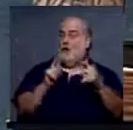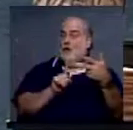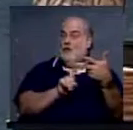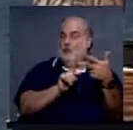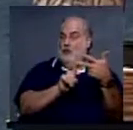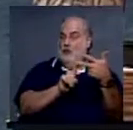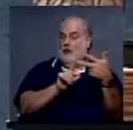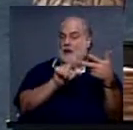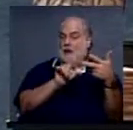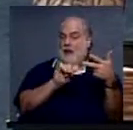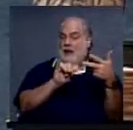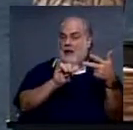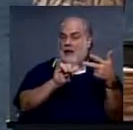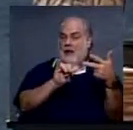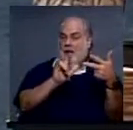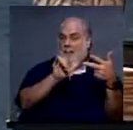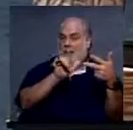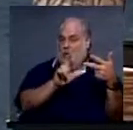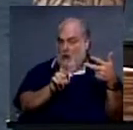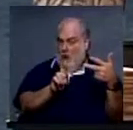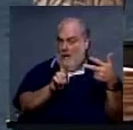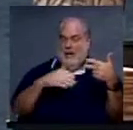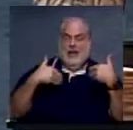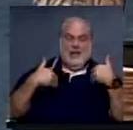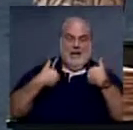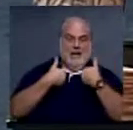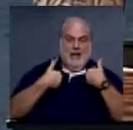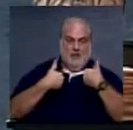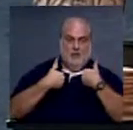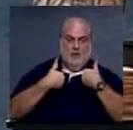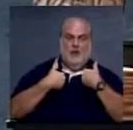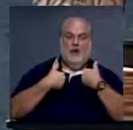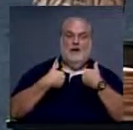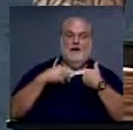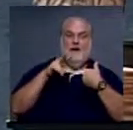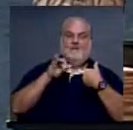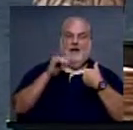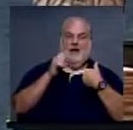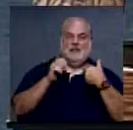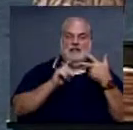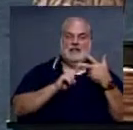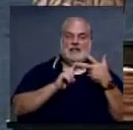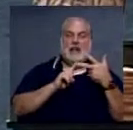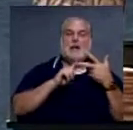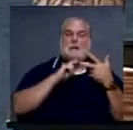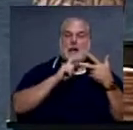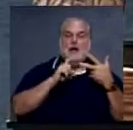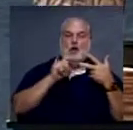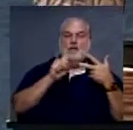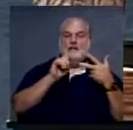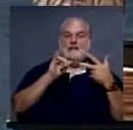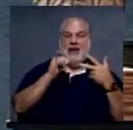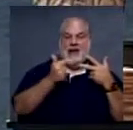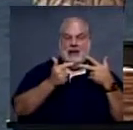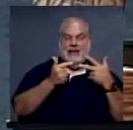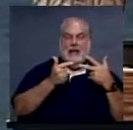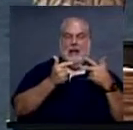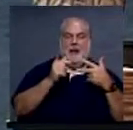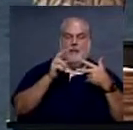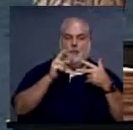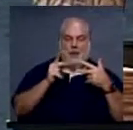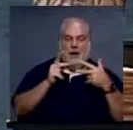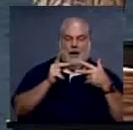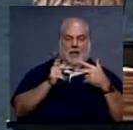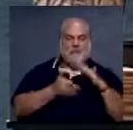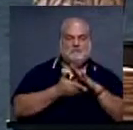Village. Also note the building construction is metal siding and brick. The business has been in operation more than 9 years. The facility